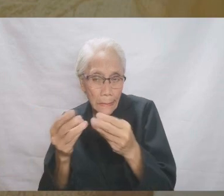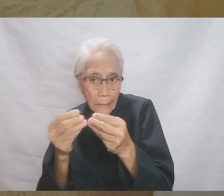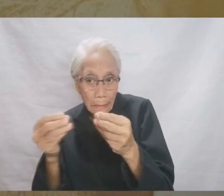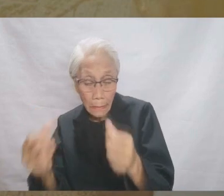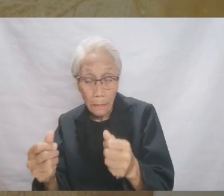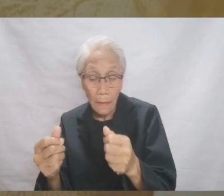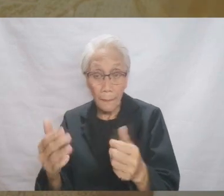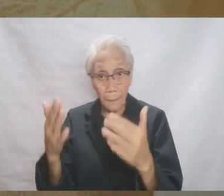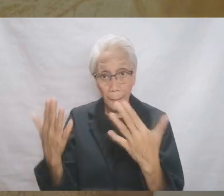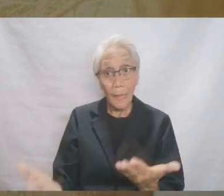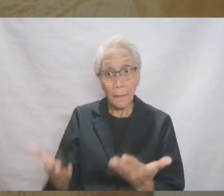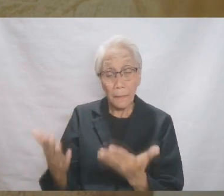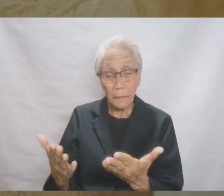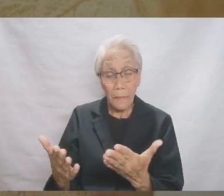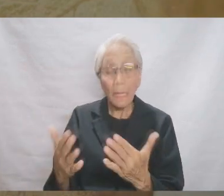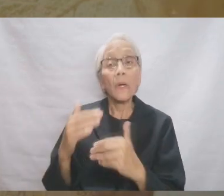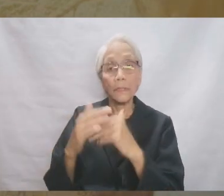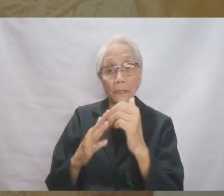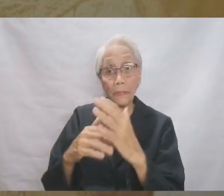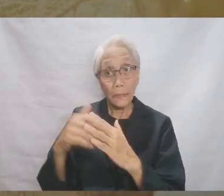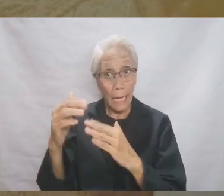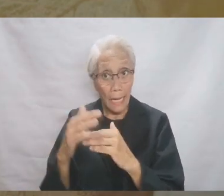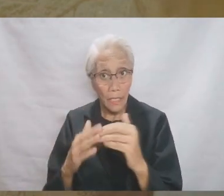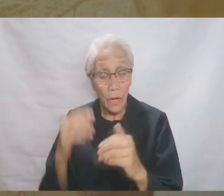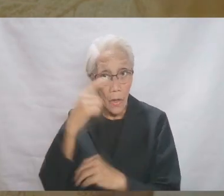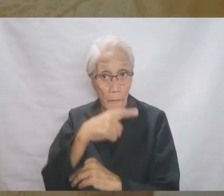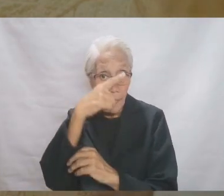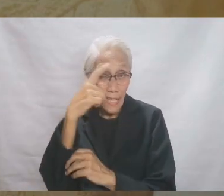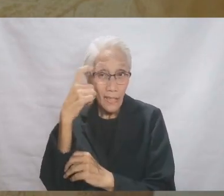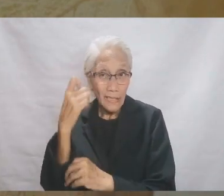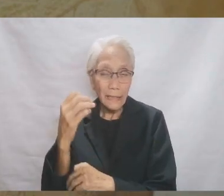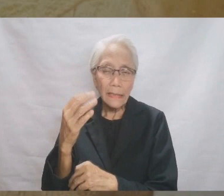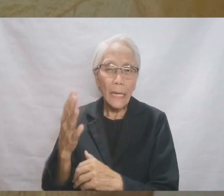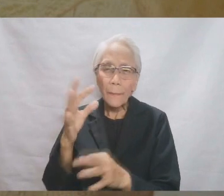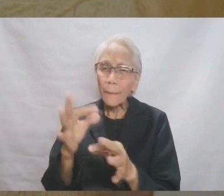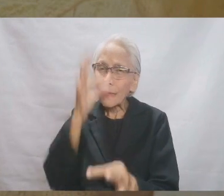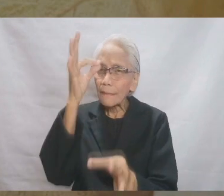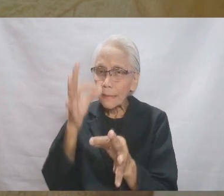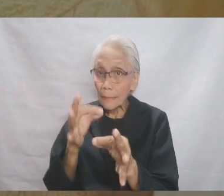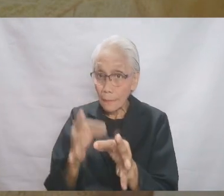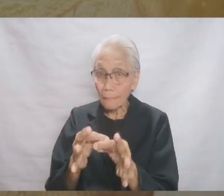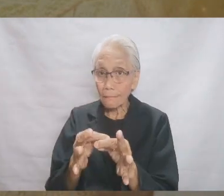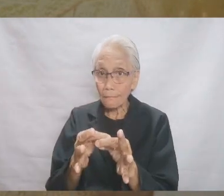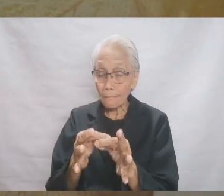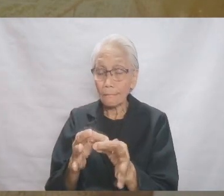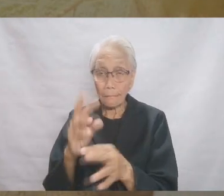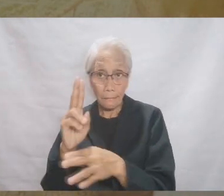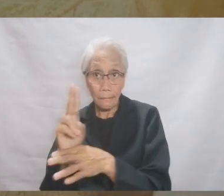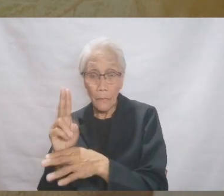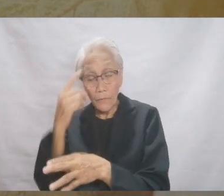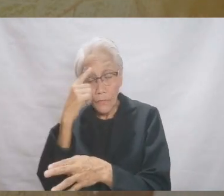to be received with thanksgiving and consolation, for they are perfectly suited to